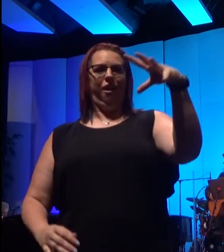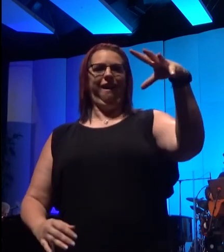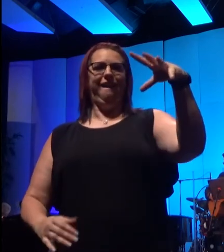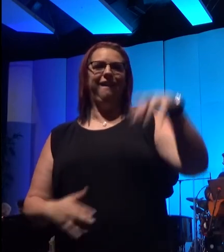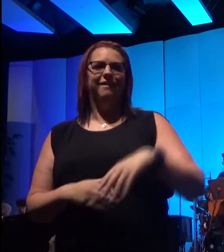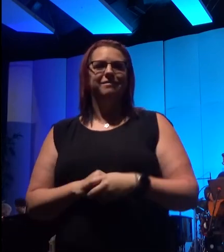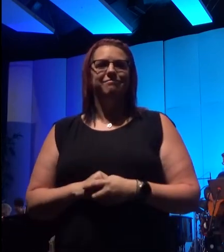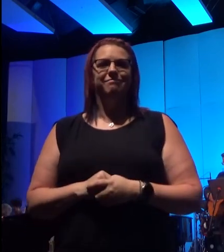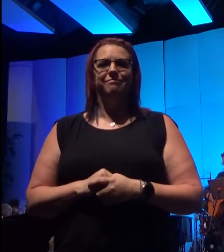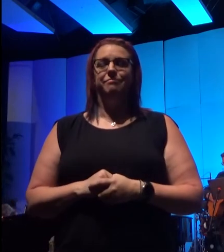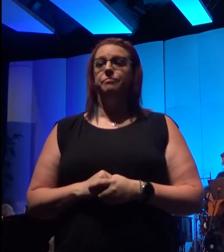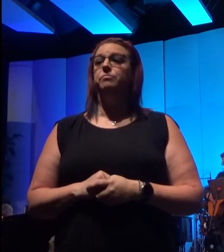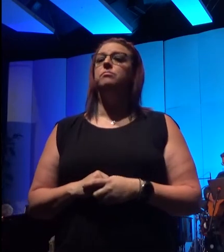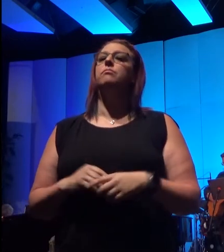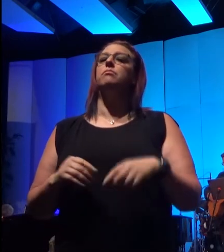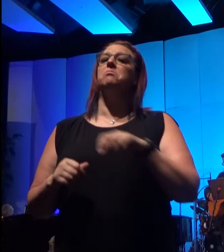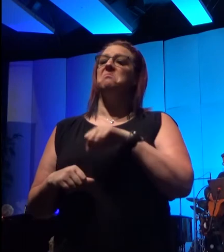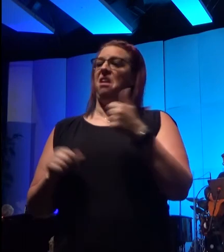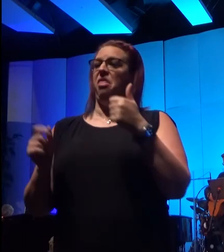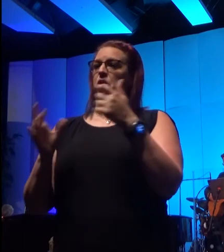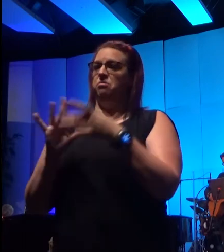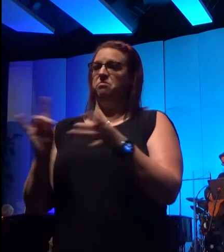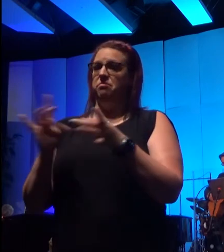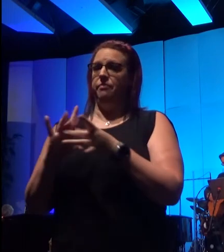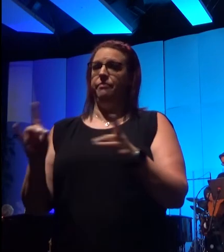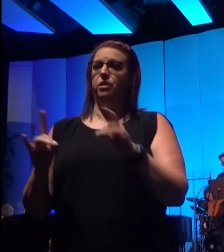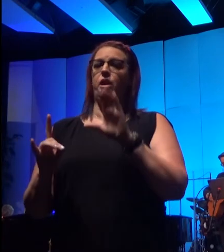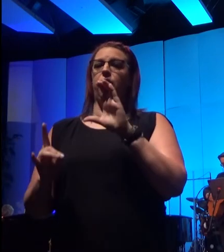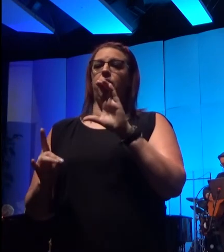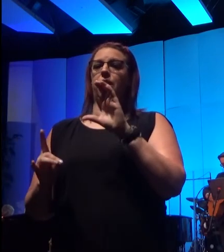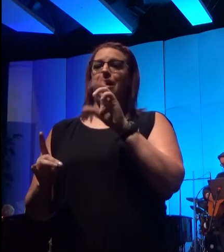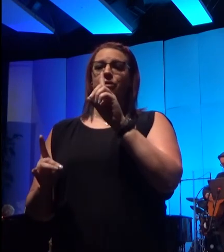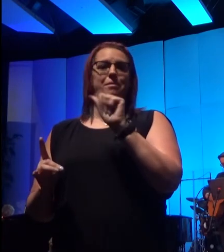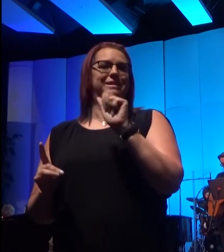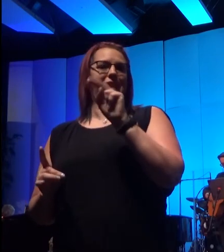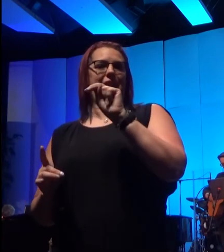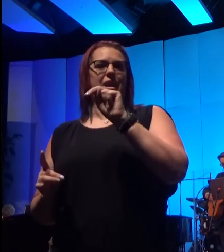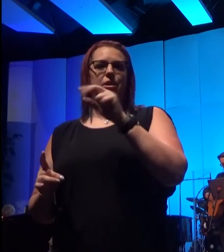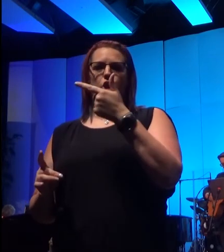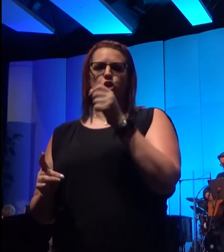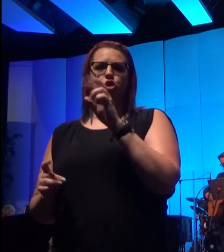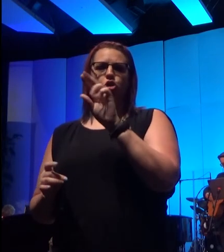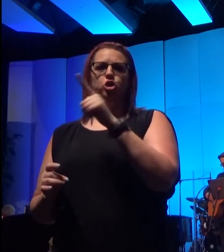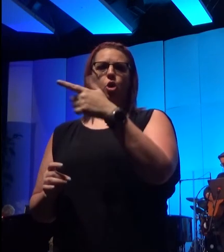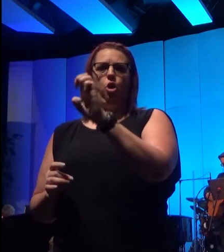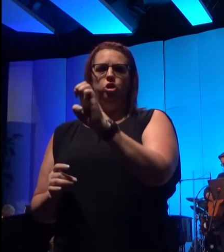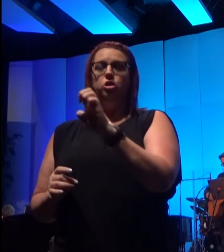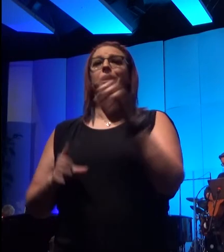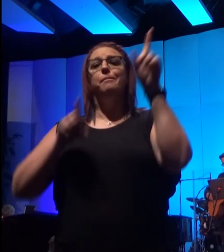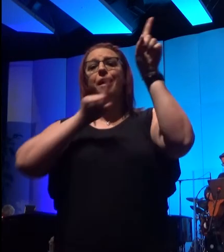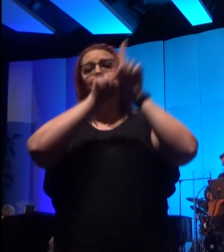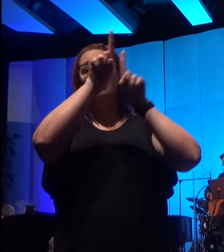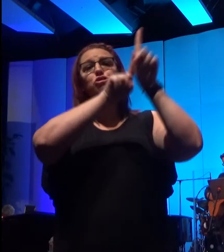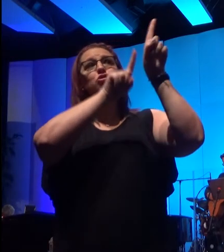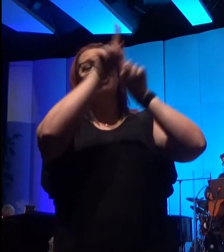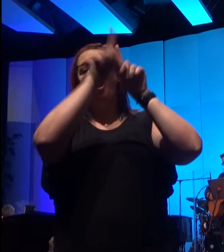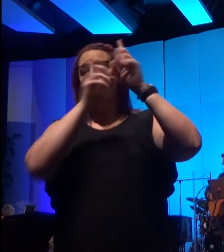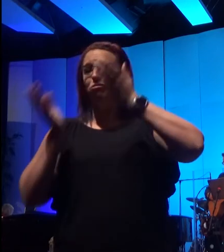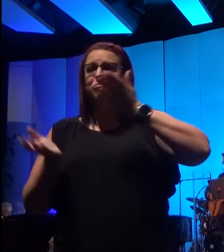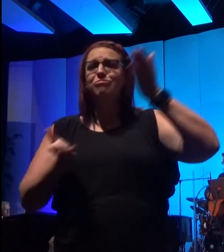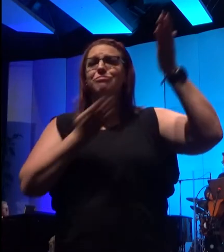from Chief Dan George, may the stars carry your sadness away.